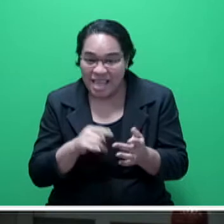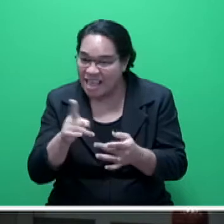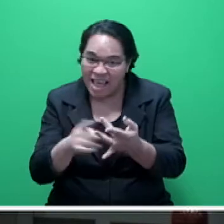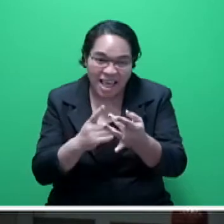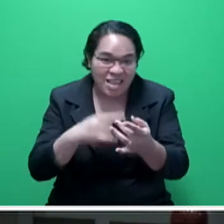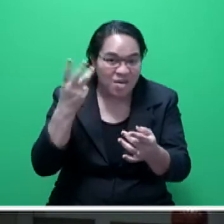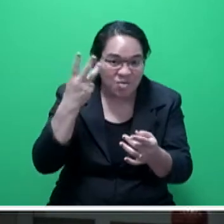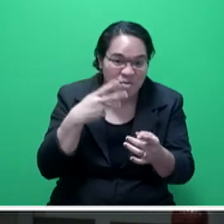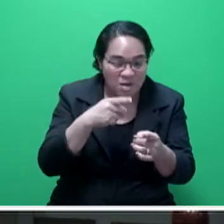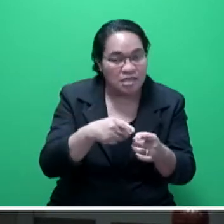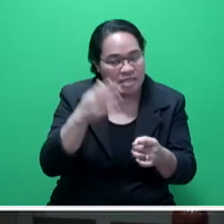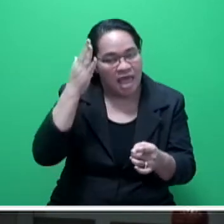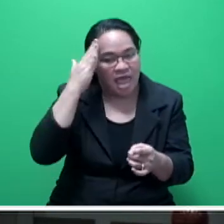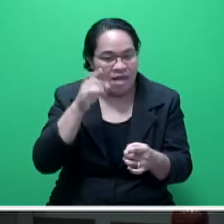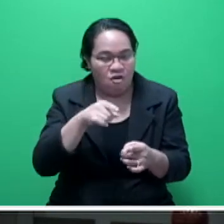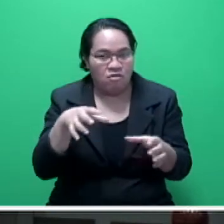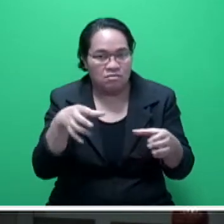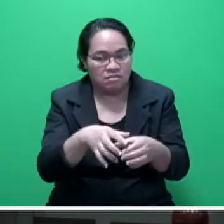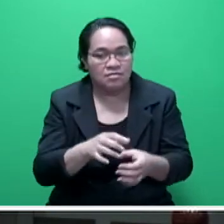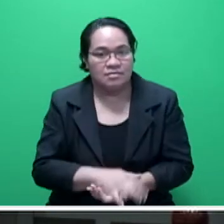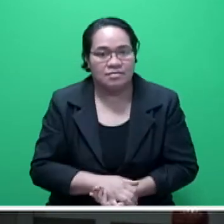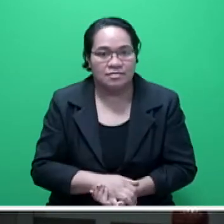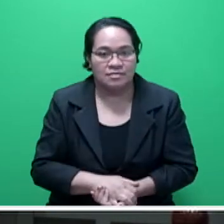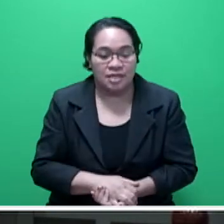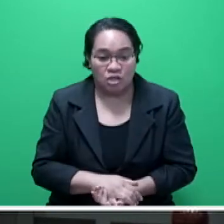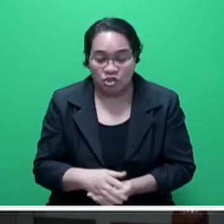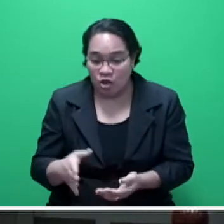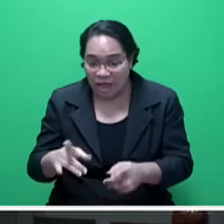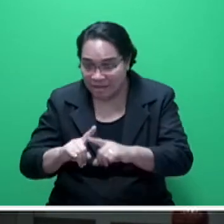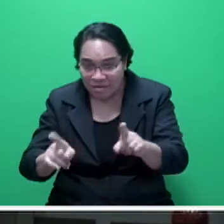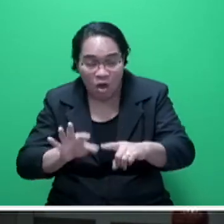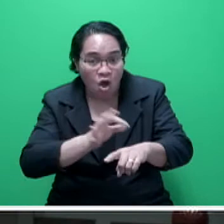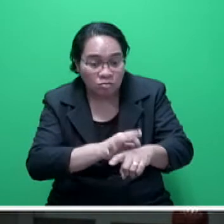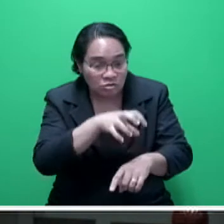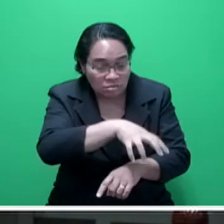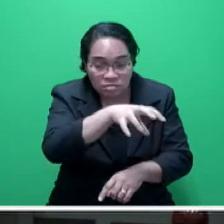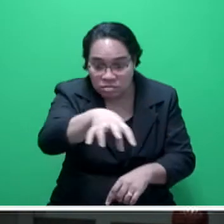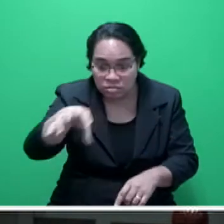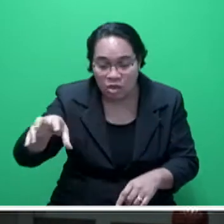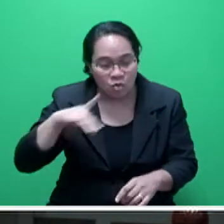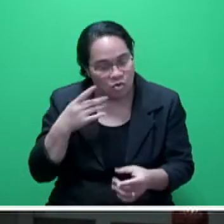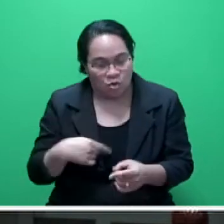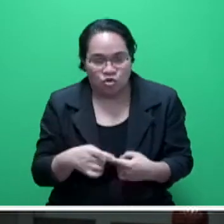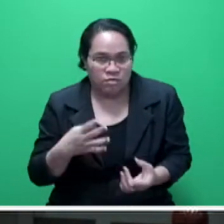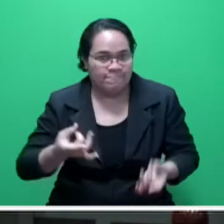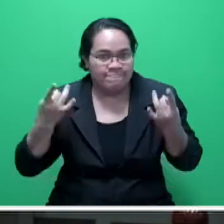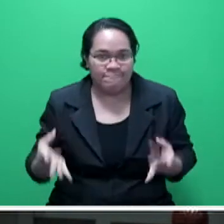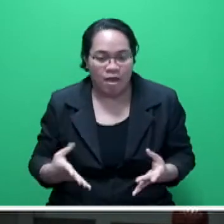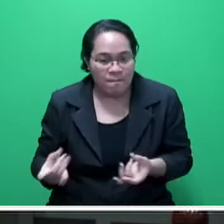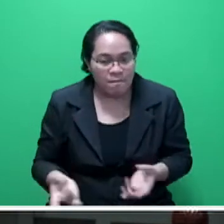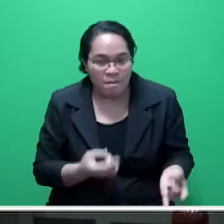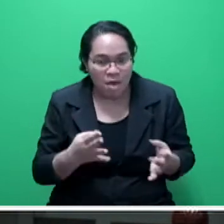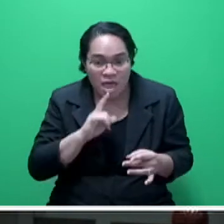as Head of Health Protection. The health workforce and health facilities continues to be in a state of readiness for any escalation